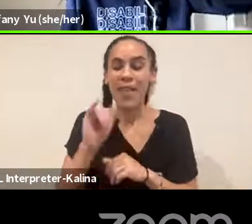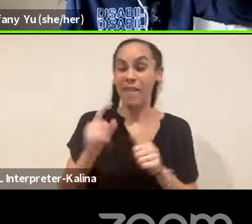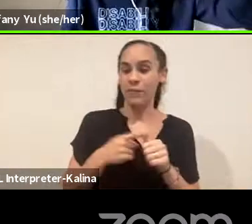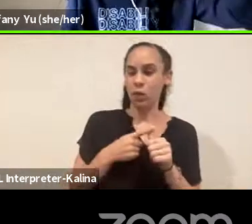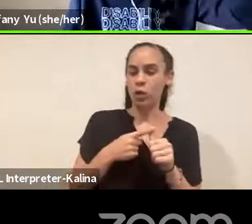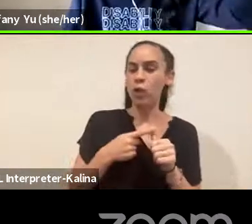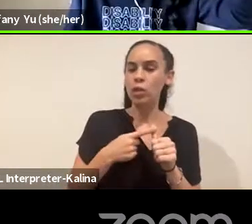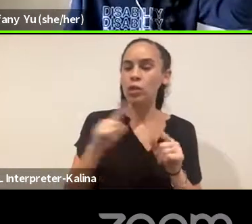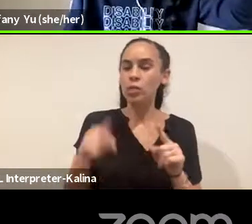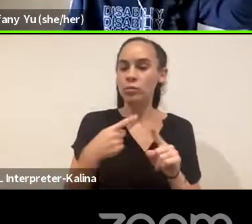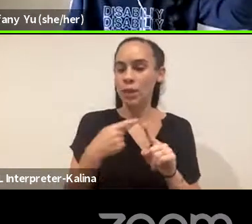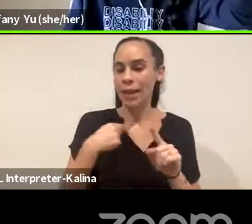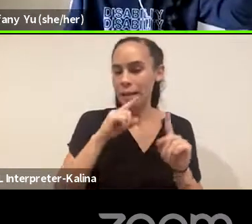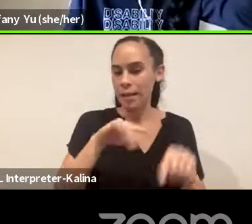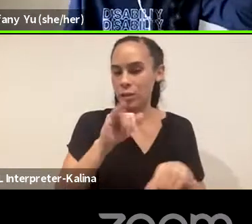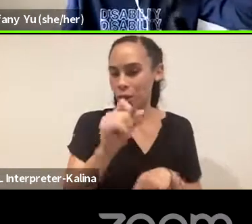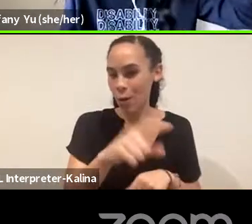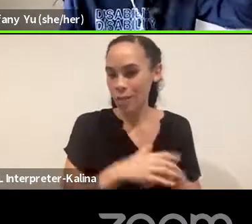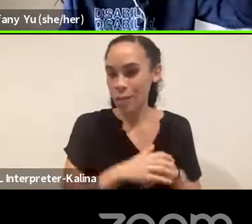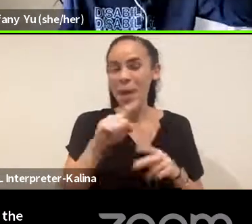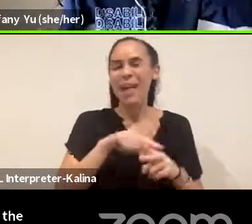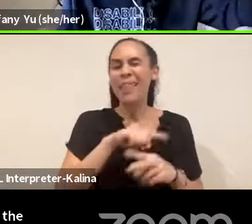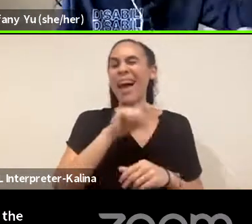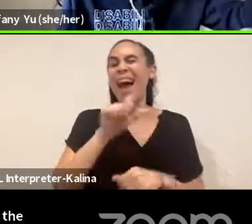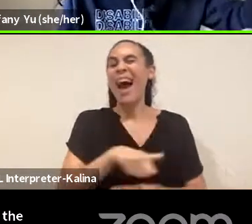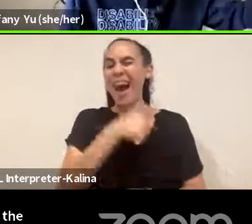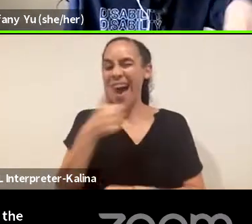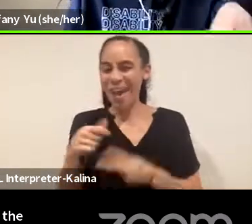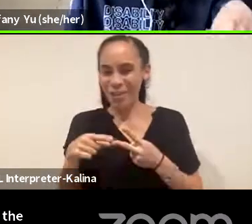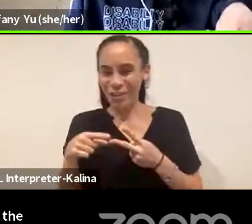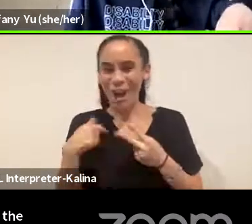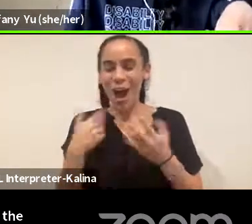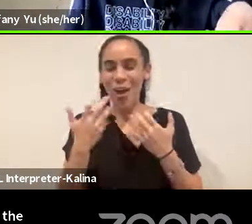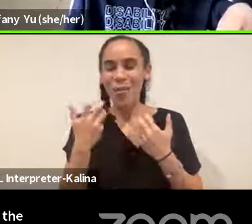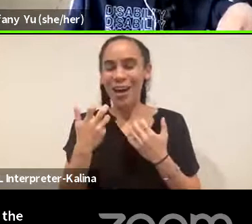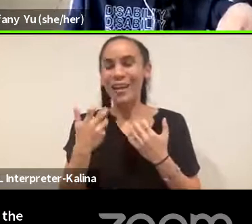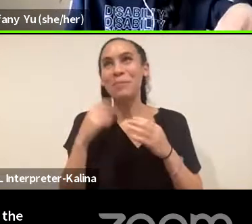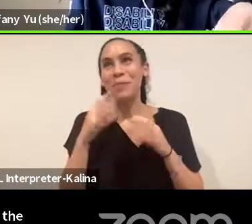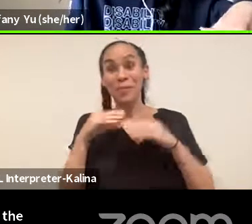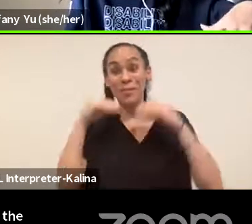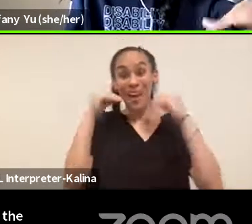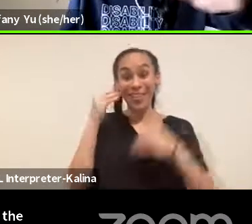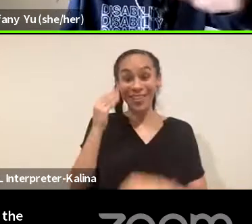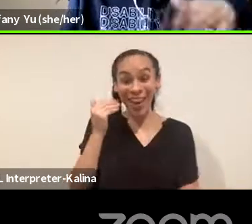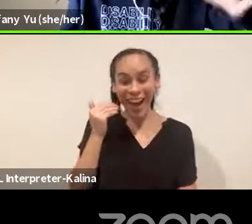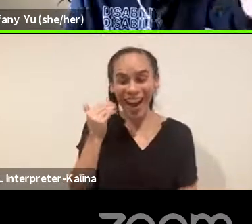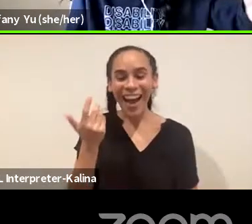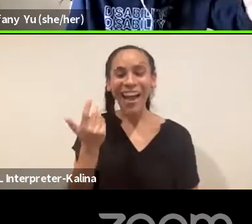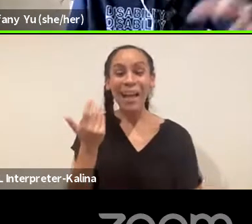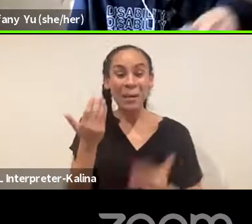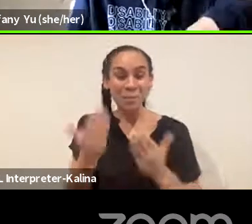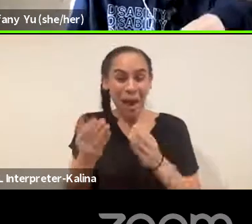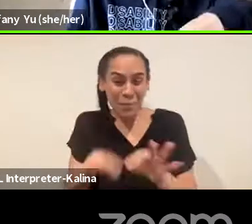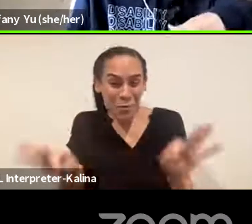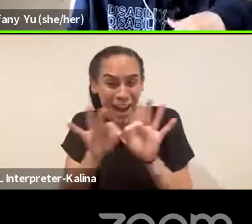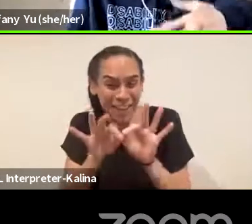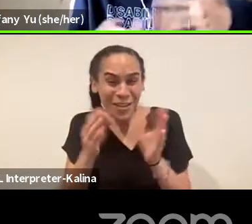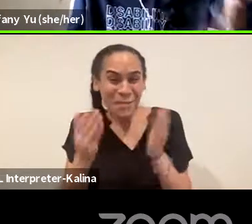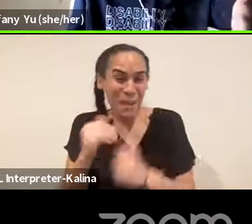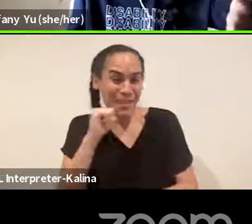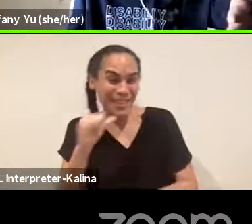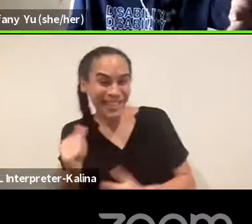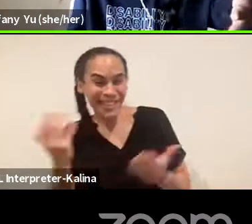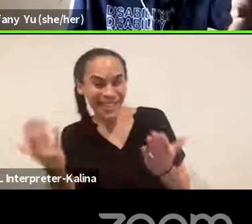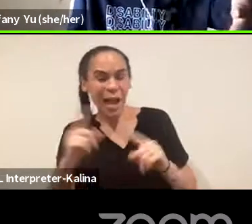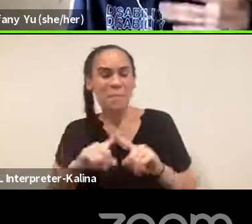other one I wanted to share, and I'm just smiling because it might be relevant or it might not be relevant. And